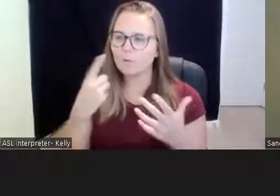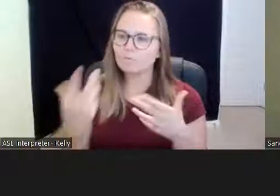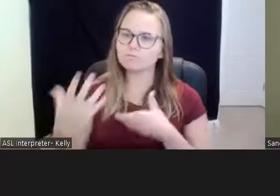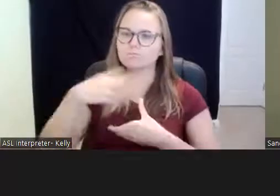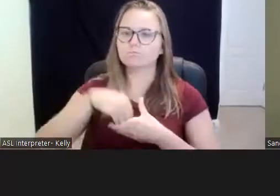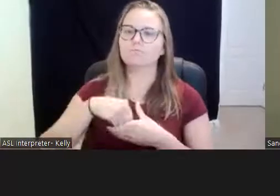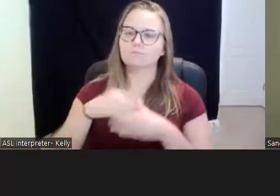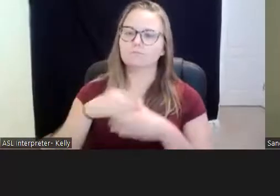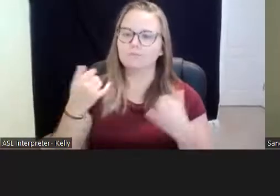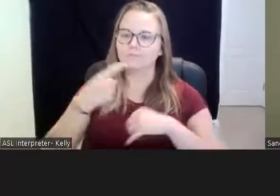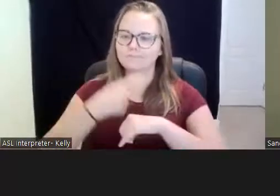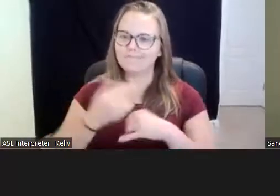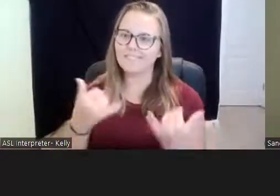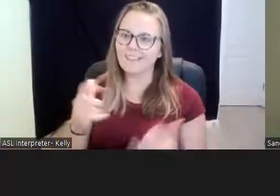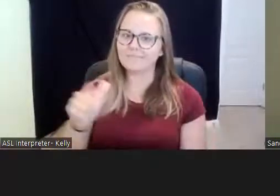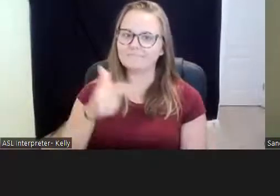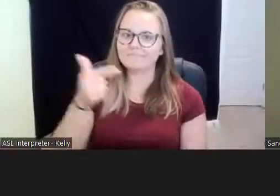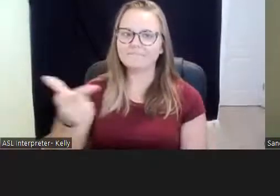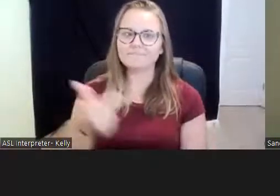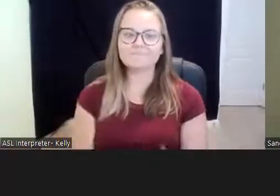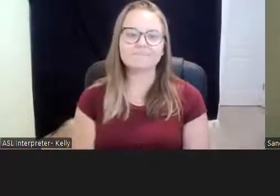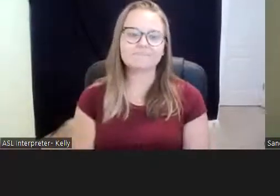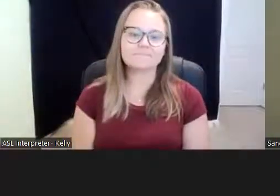today, and I'll turn it over to you.